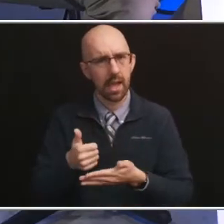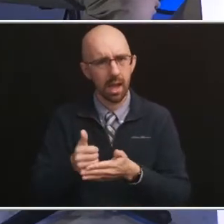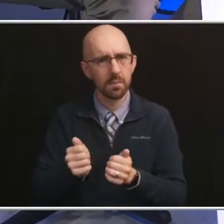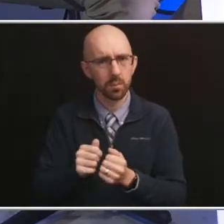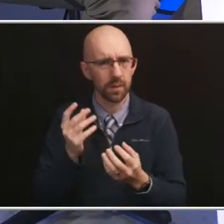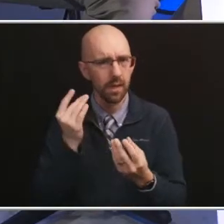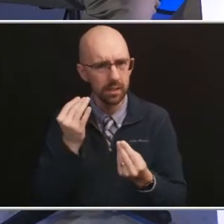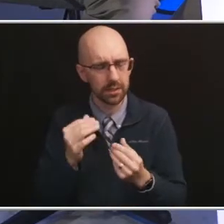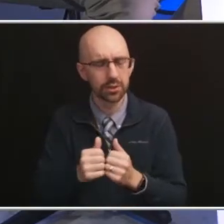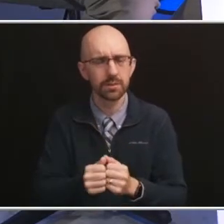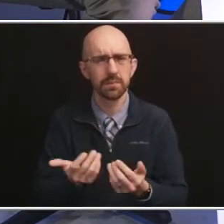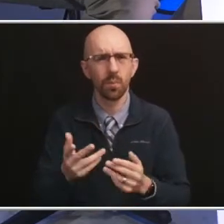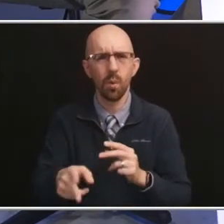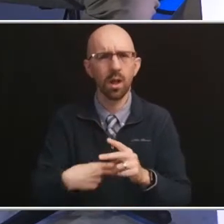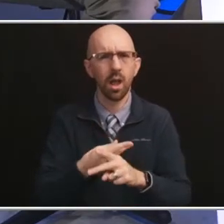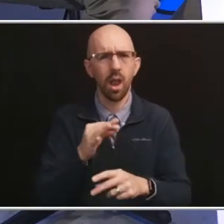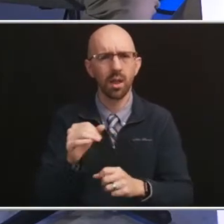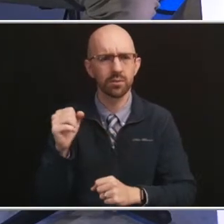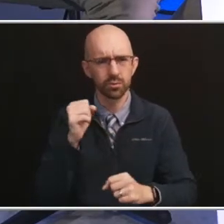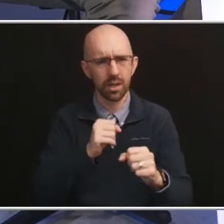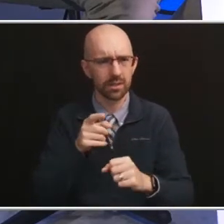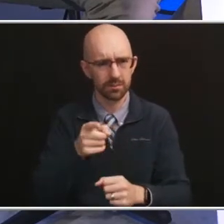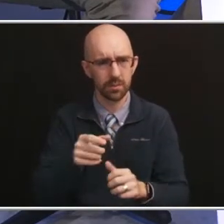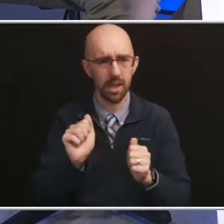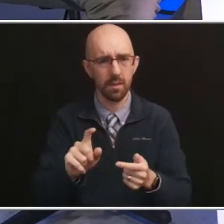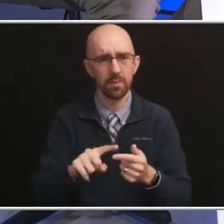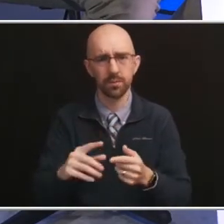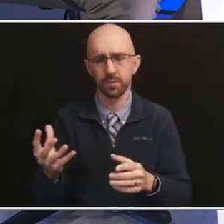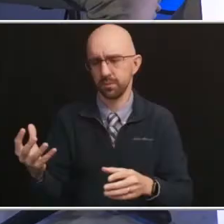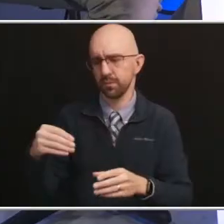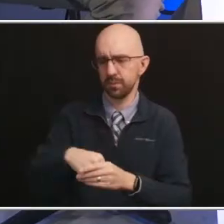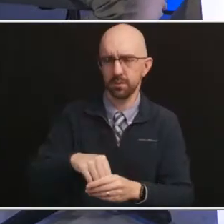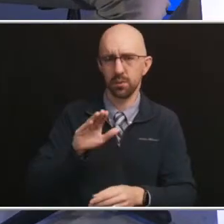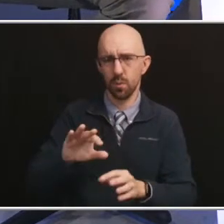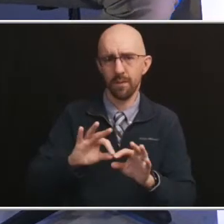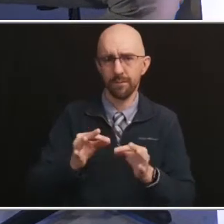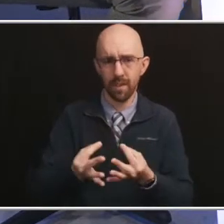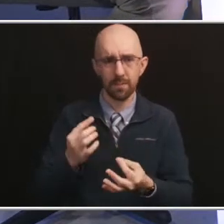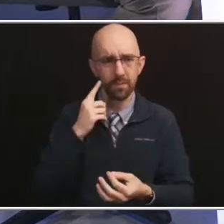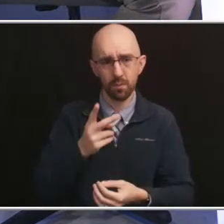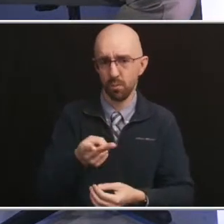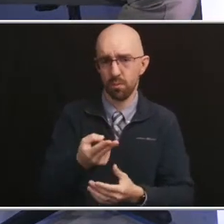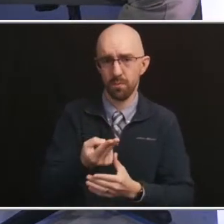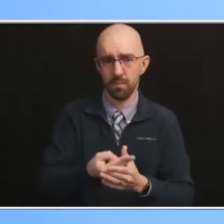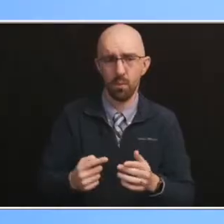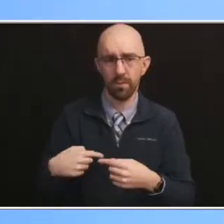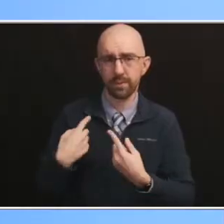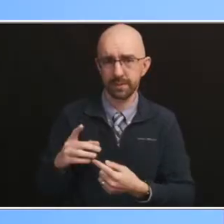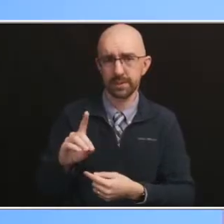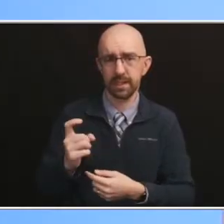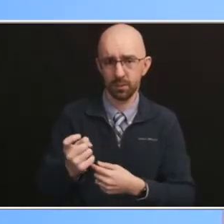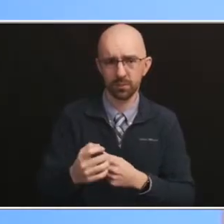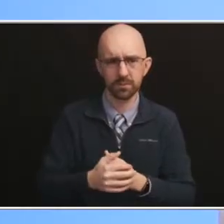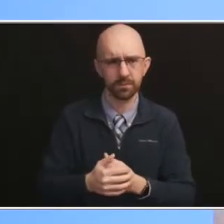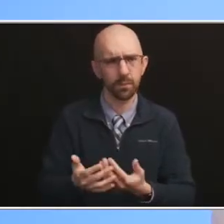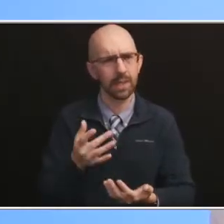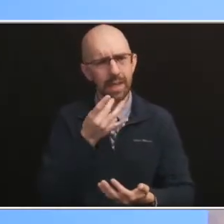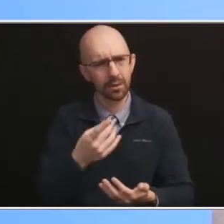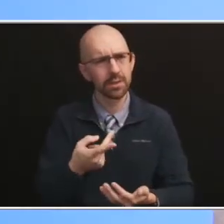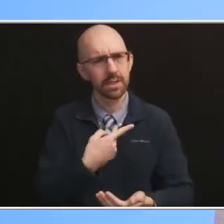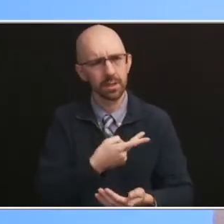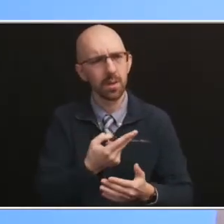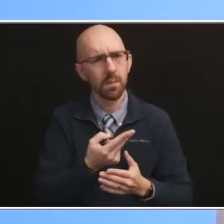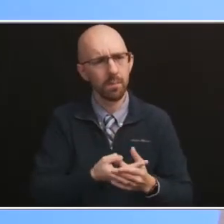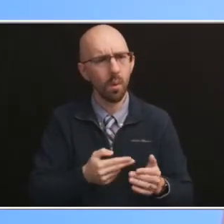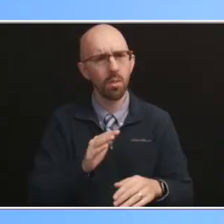kinds of strategies have you been able to implement into your family for you both since this diagnosis? Well, it's interesting because we both have been on a